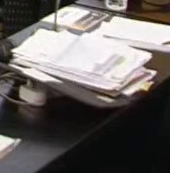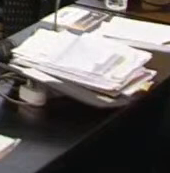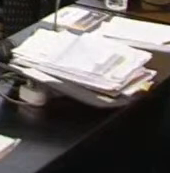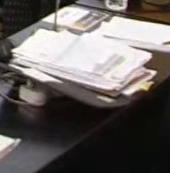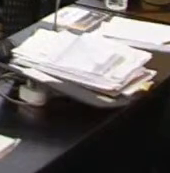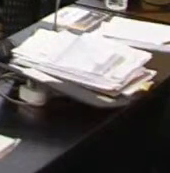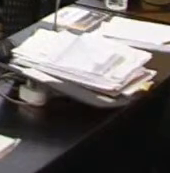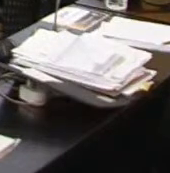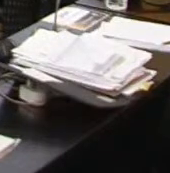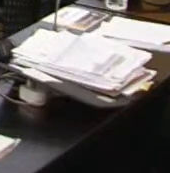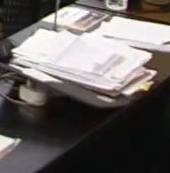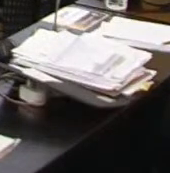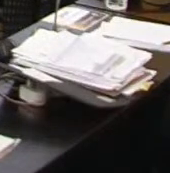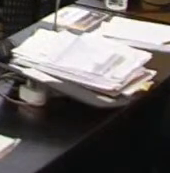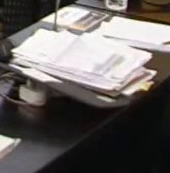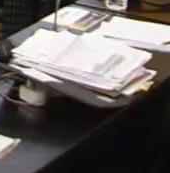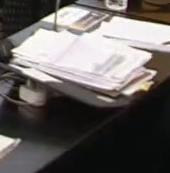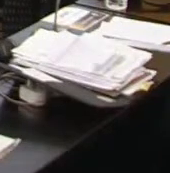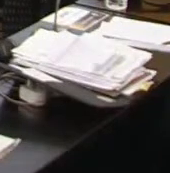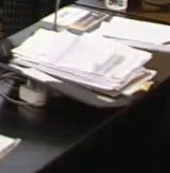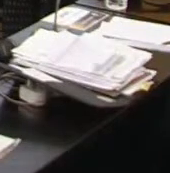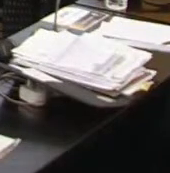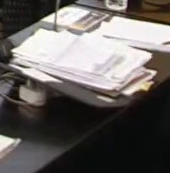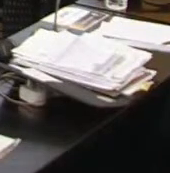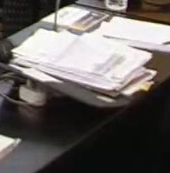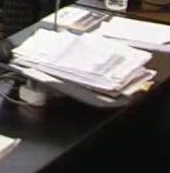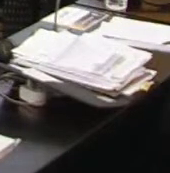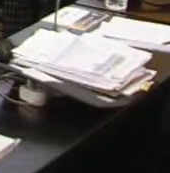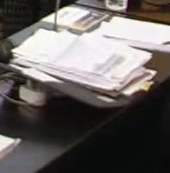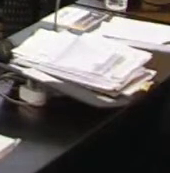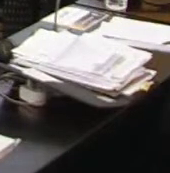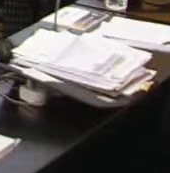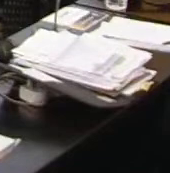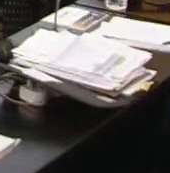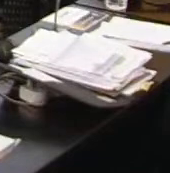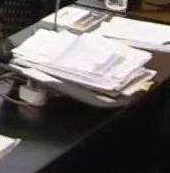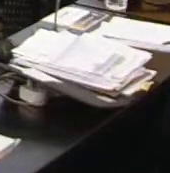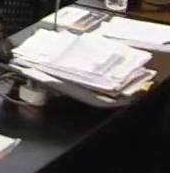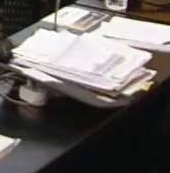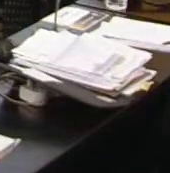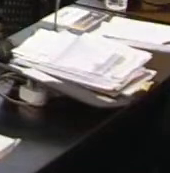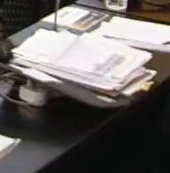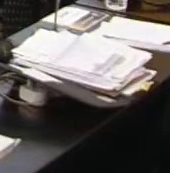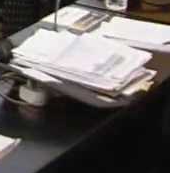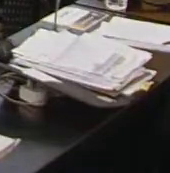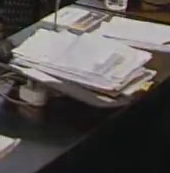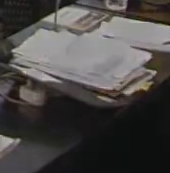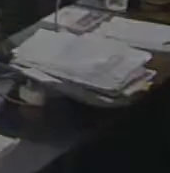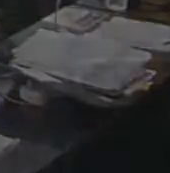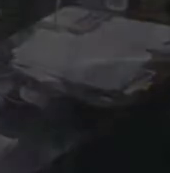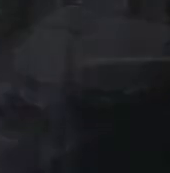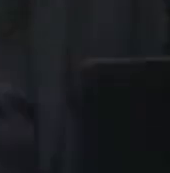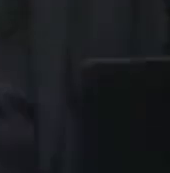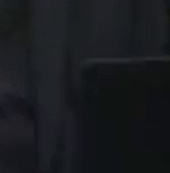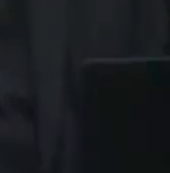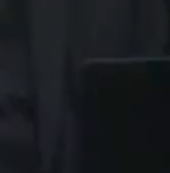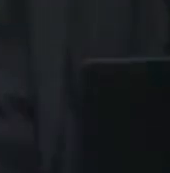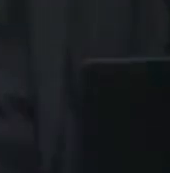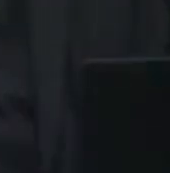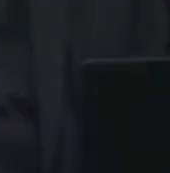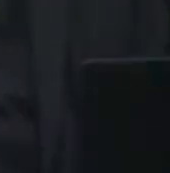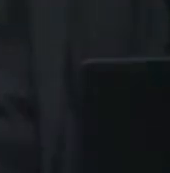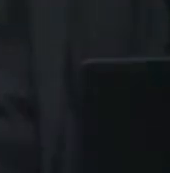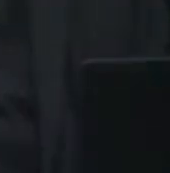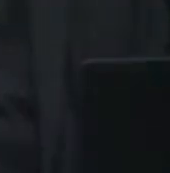and I would say big business, to help small and informal